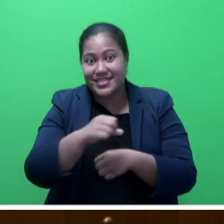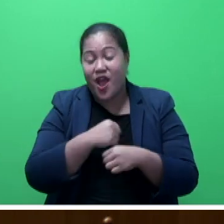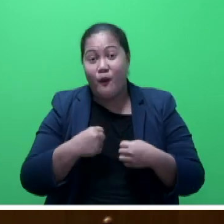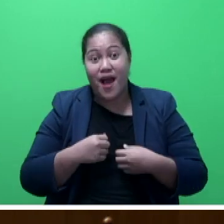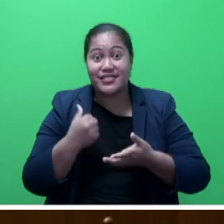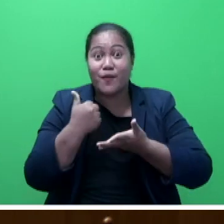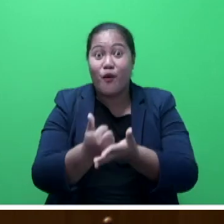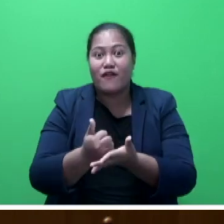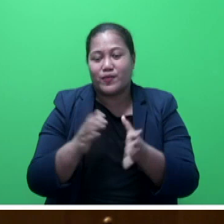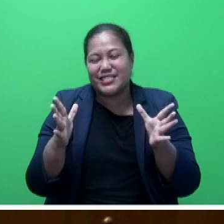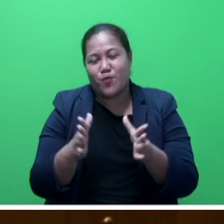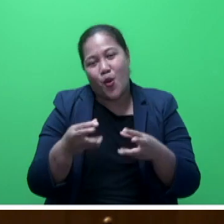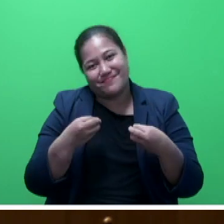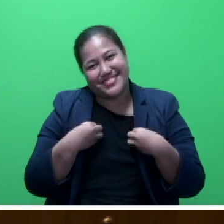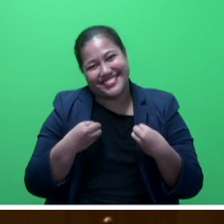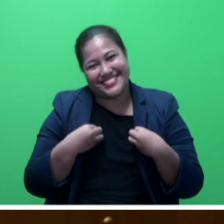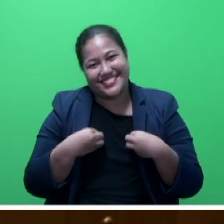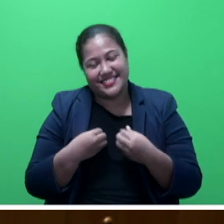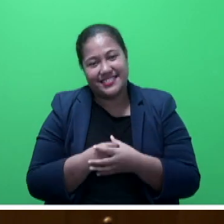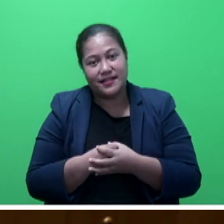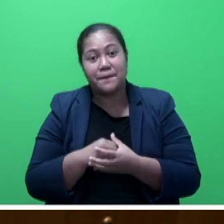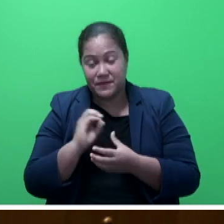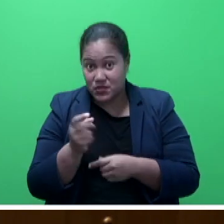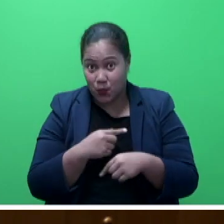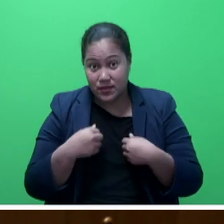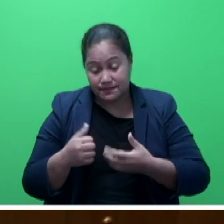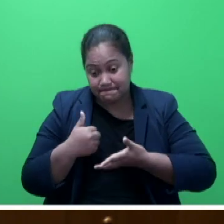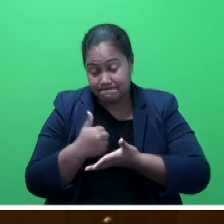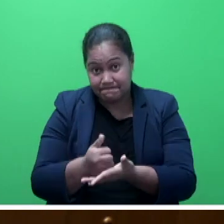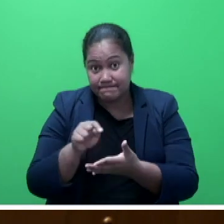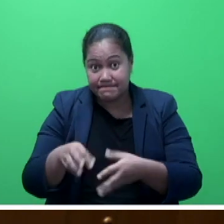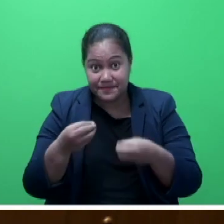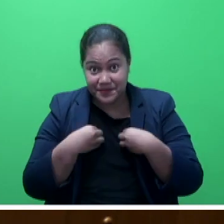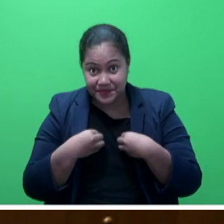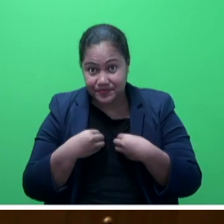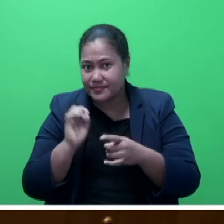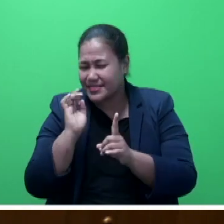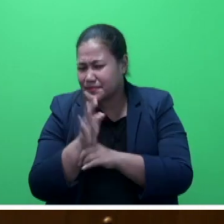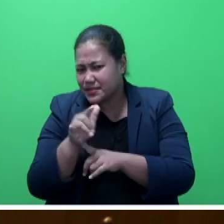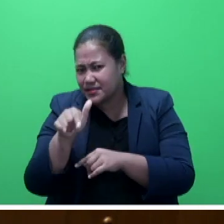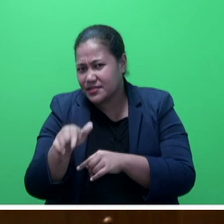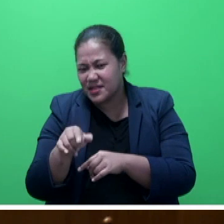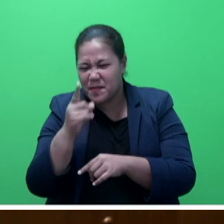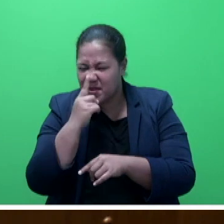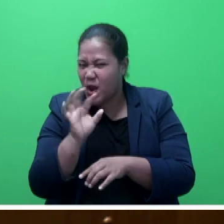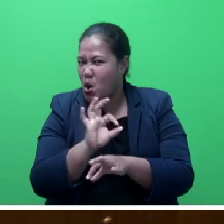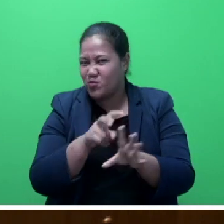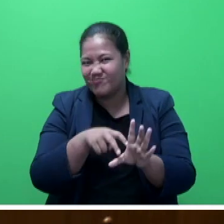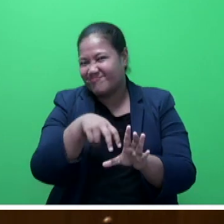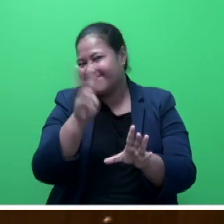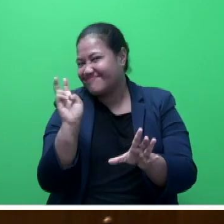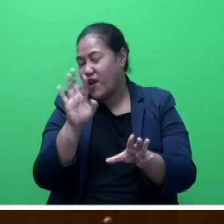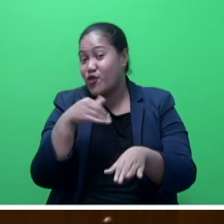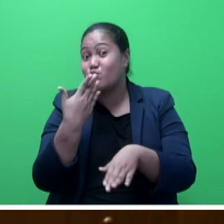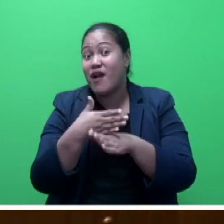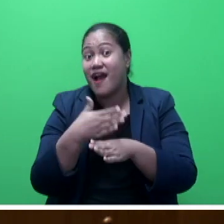medium enterprises. We have supported these businesses, including those who may have been laid off but have particular skills